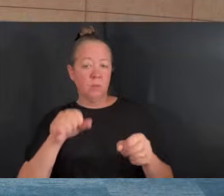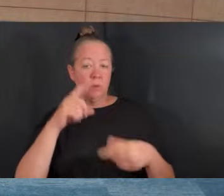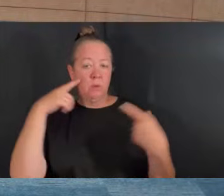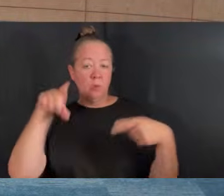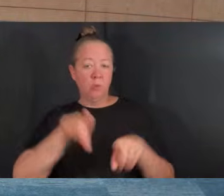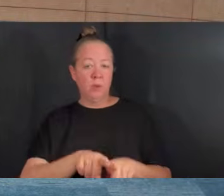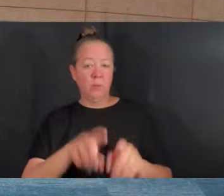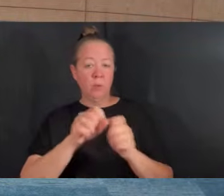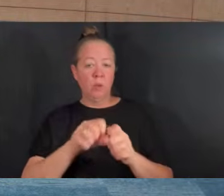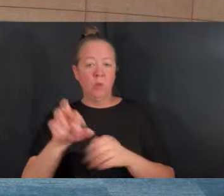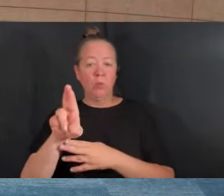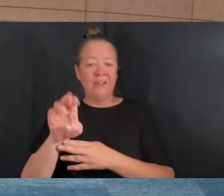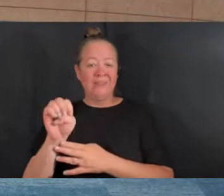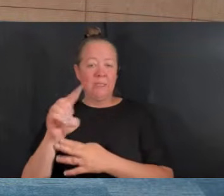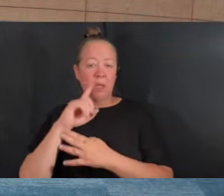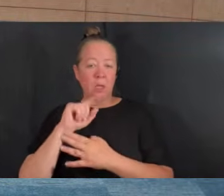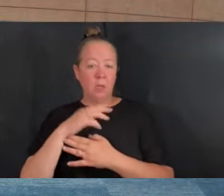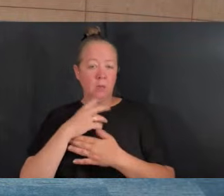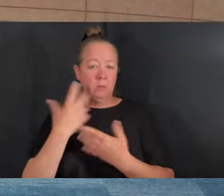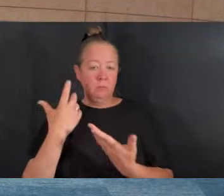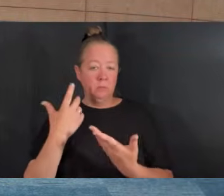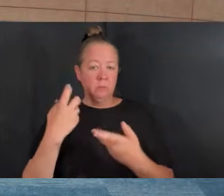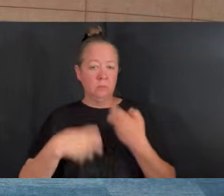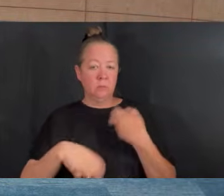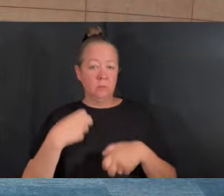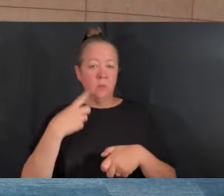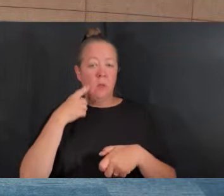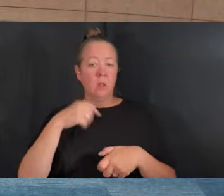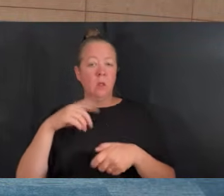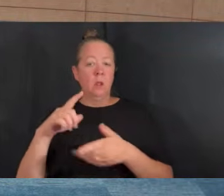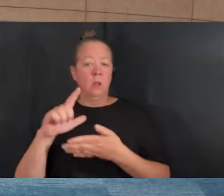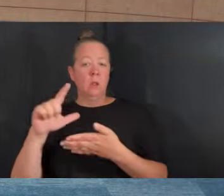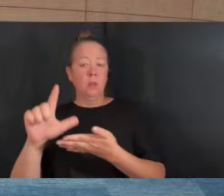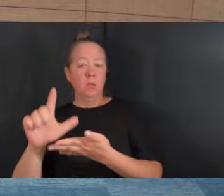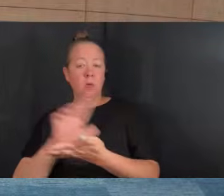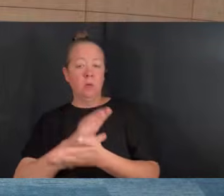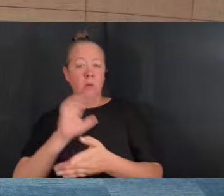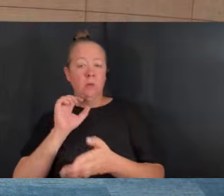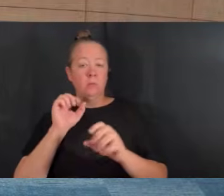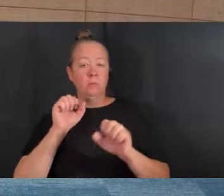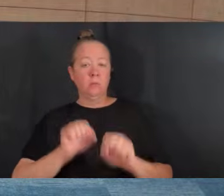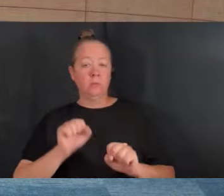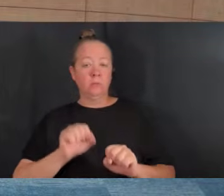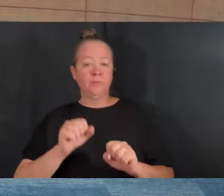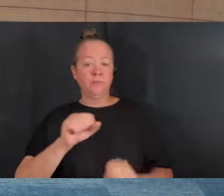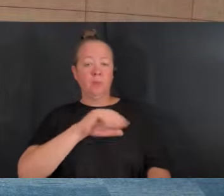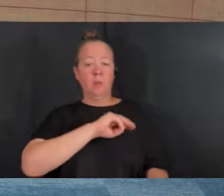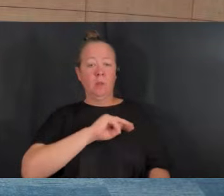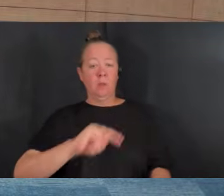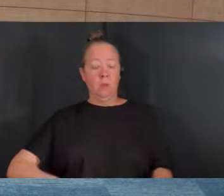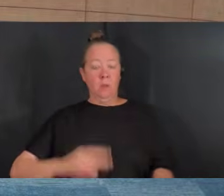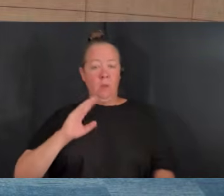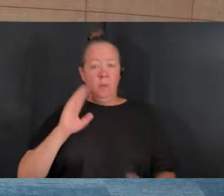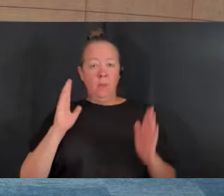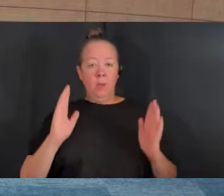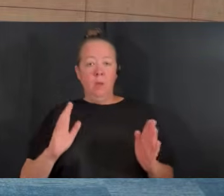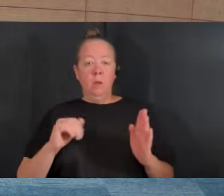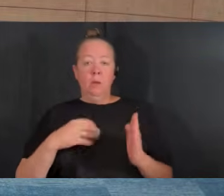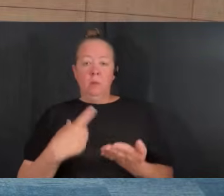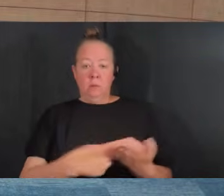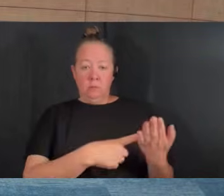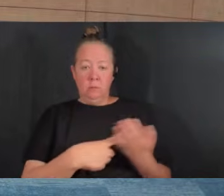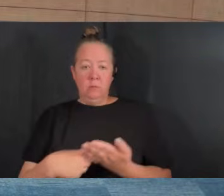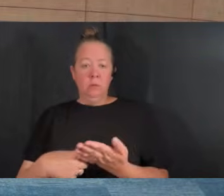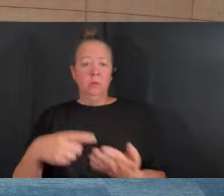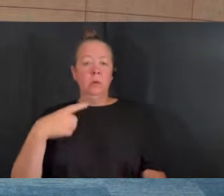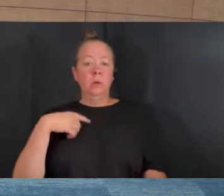Mr. Galloway provided background information on the issue. Robin Barnhart Mr. Galloway, Mr. Brayman, and Mr.